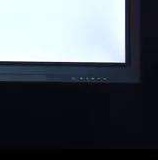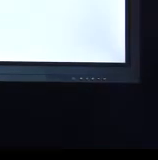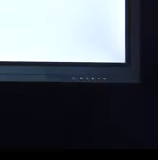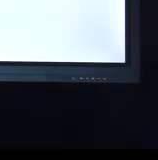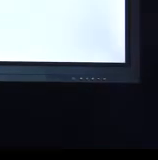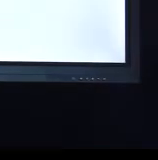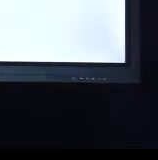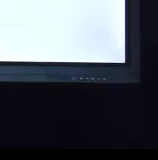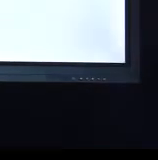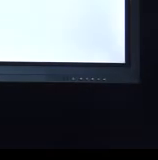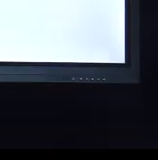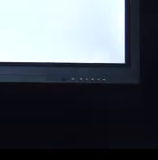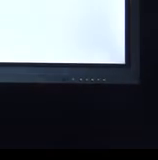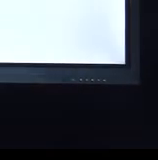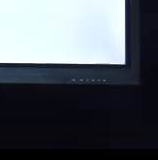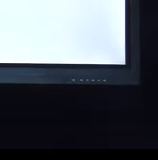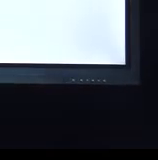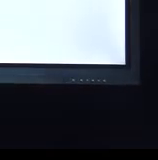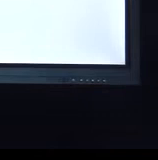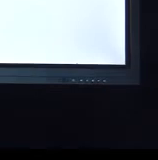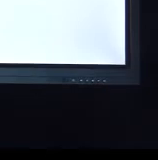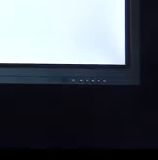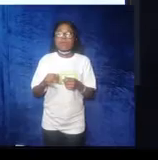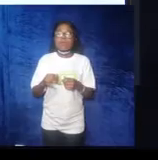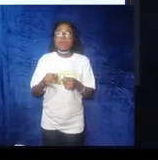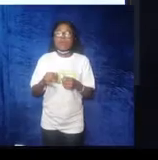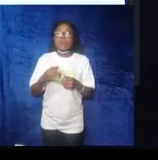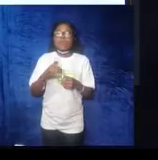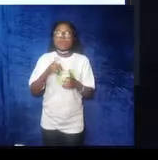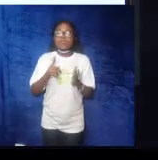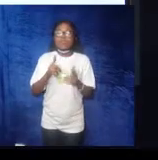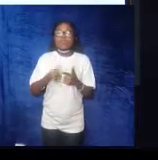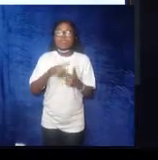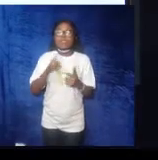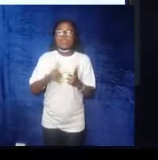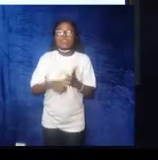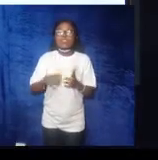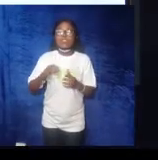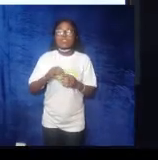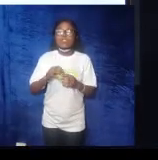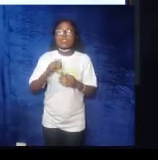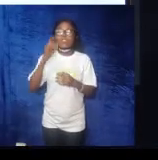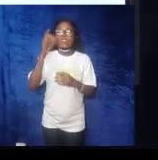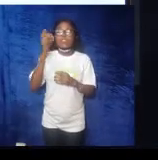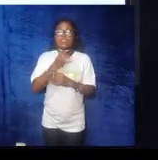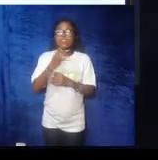to the shaded angle below? Now this is the shaded angle here.